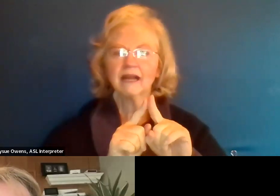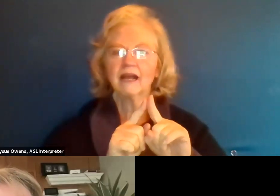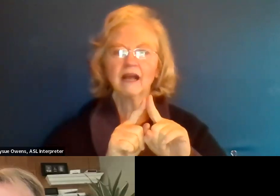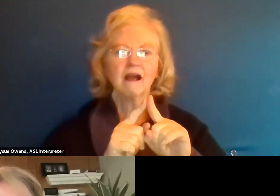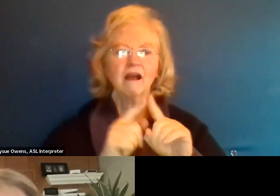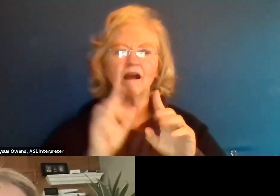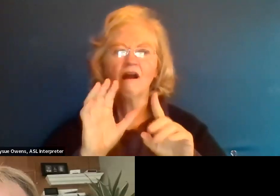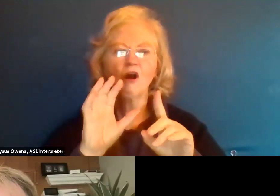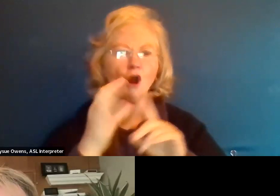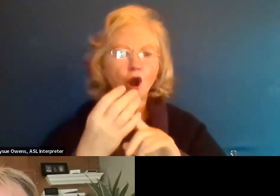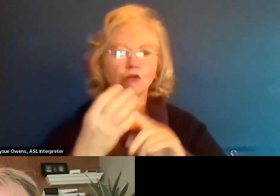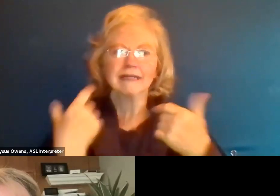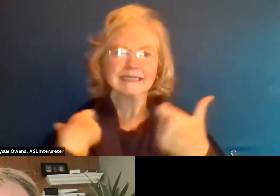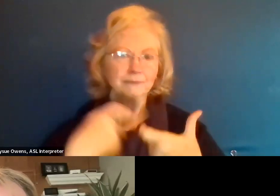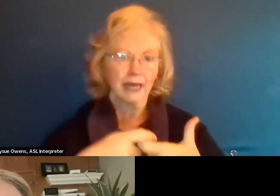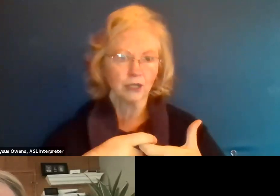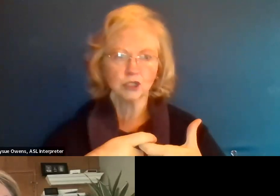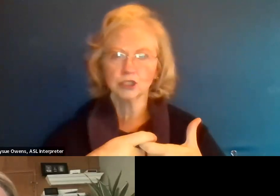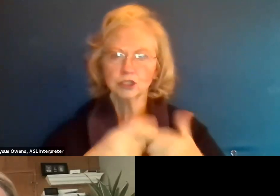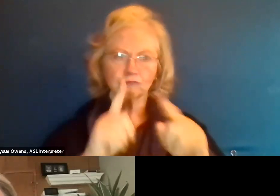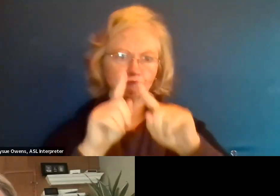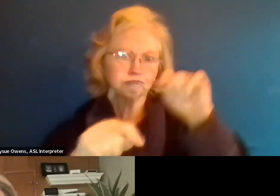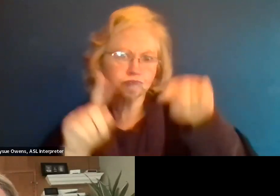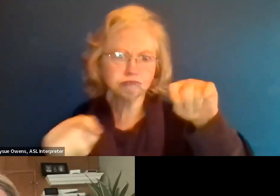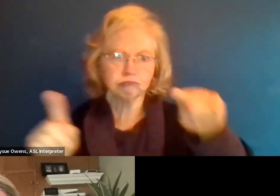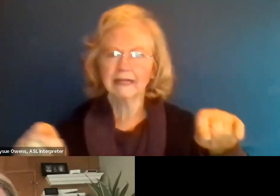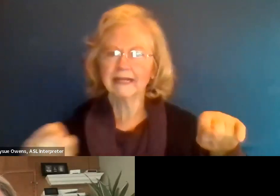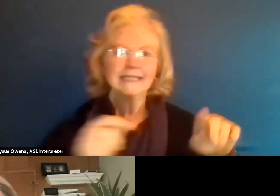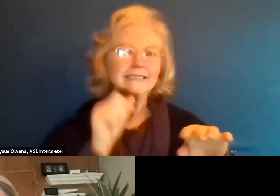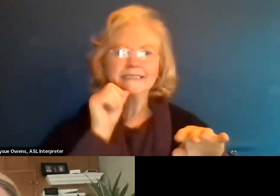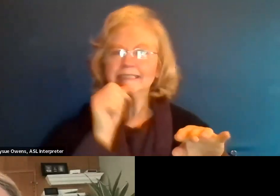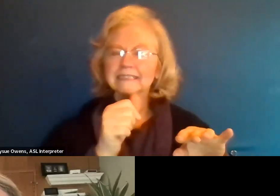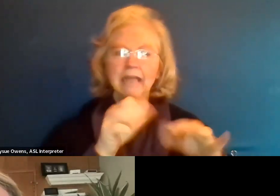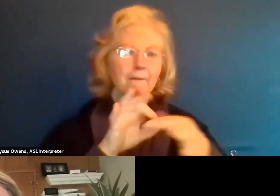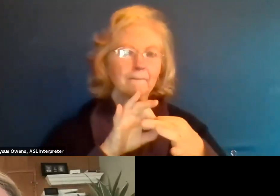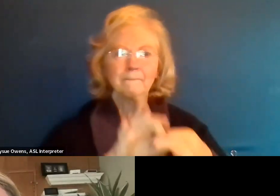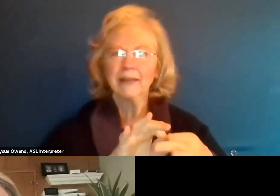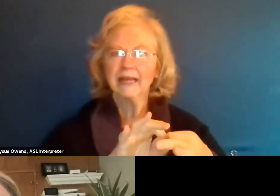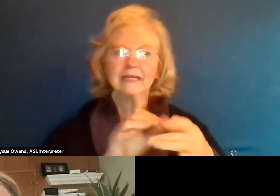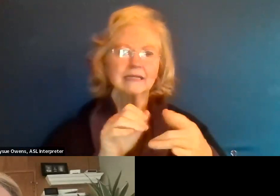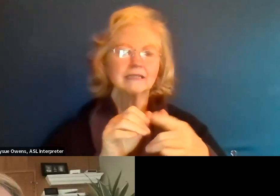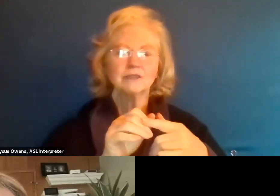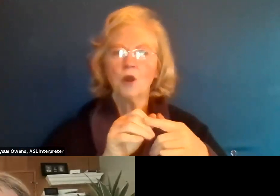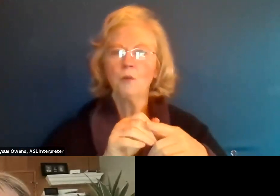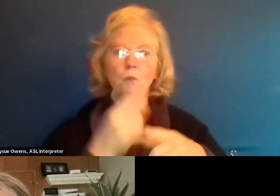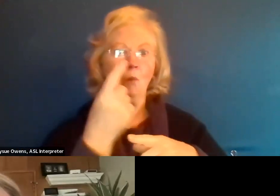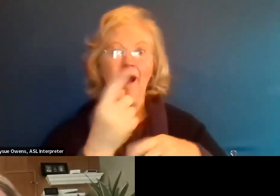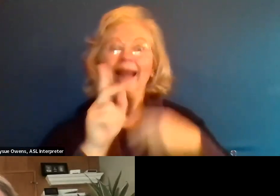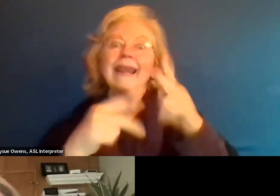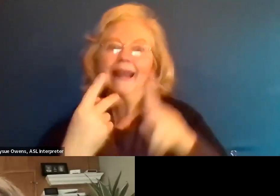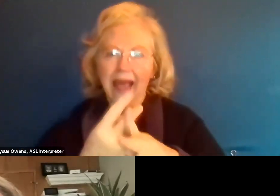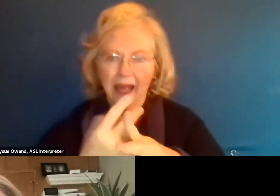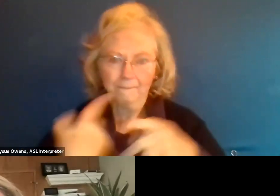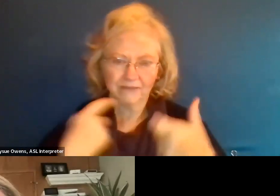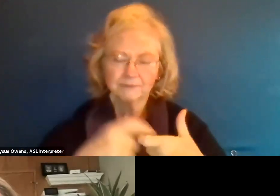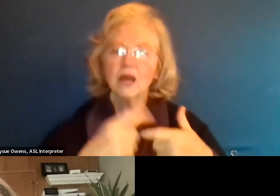cultural Spanish languages. It's not really based on having one kind of Spanish. And at our